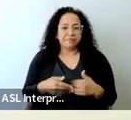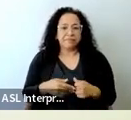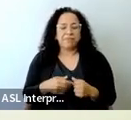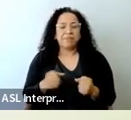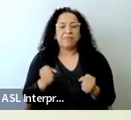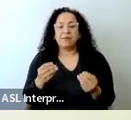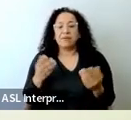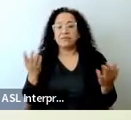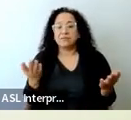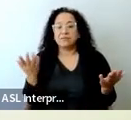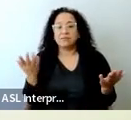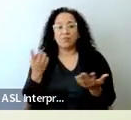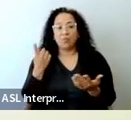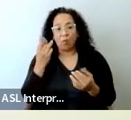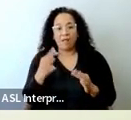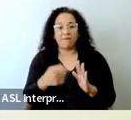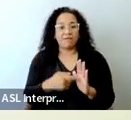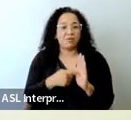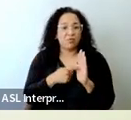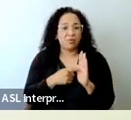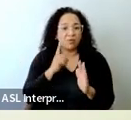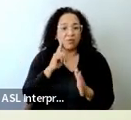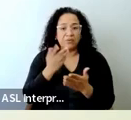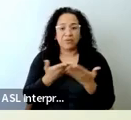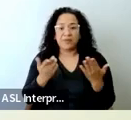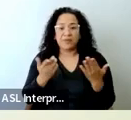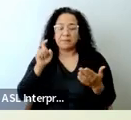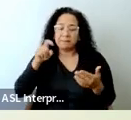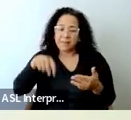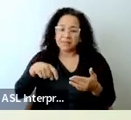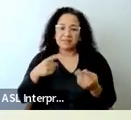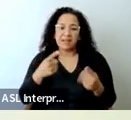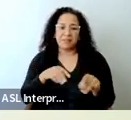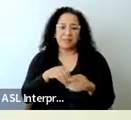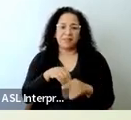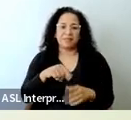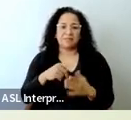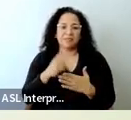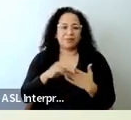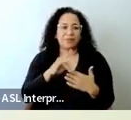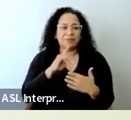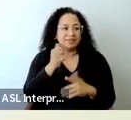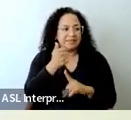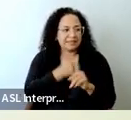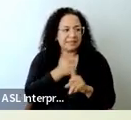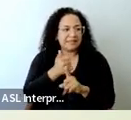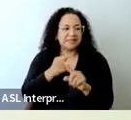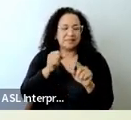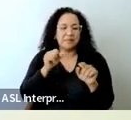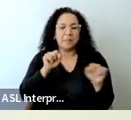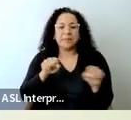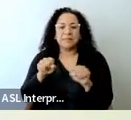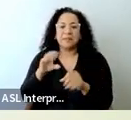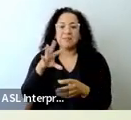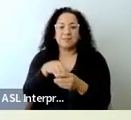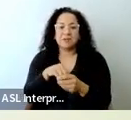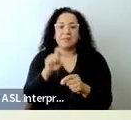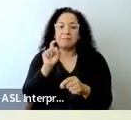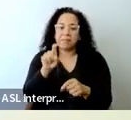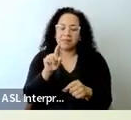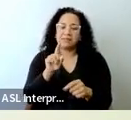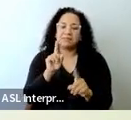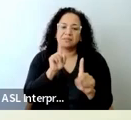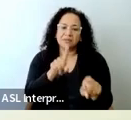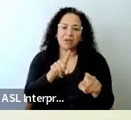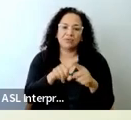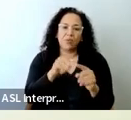So one of the requirements or things that must happen in the program is that each potential participant must attend an